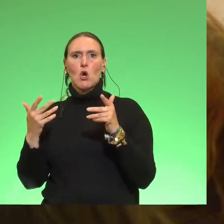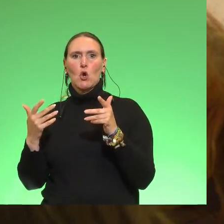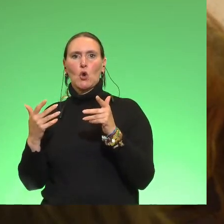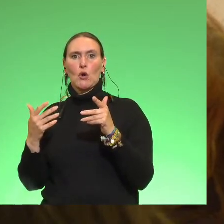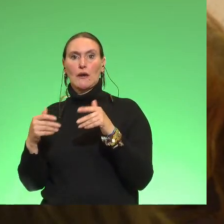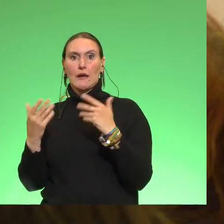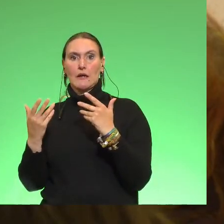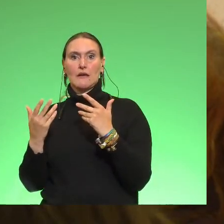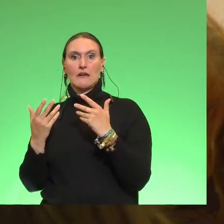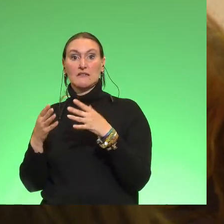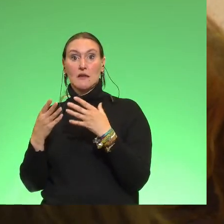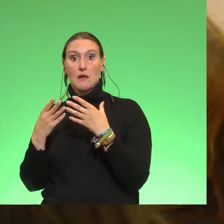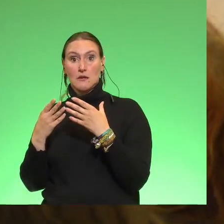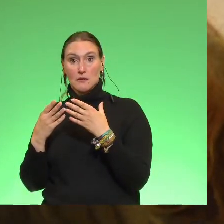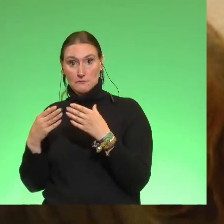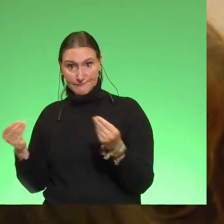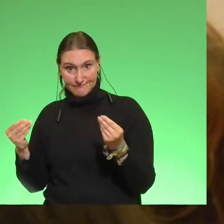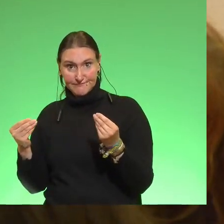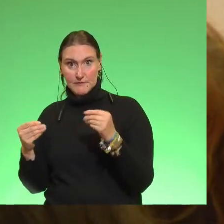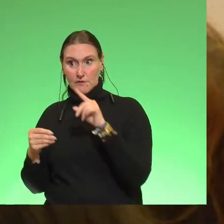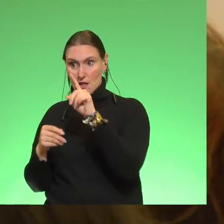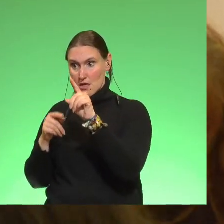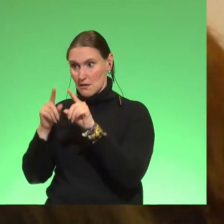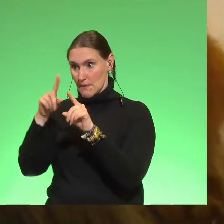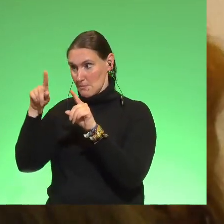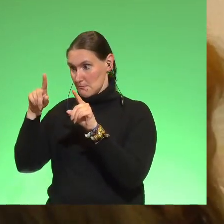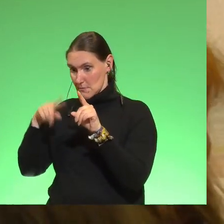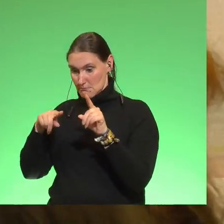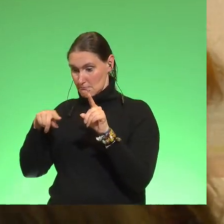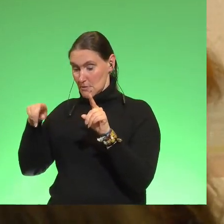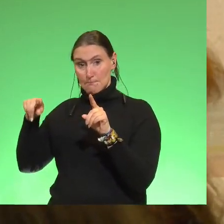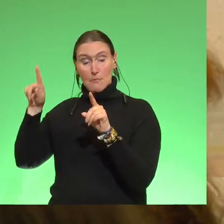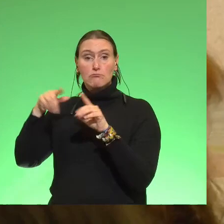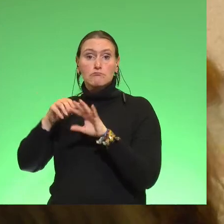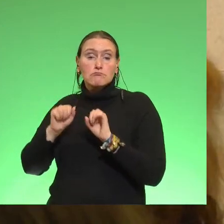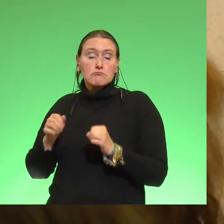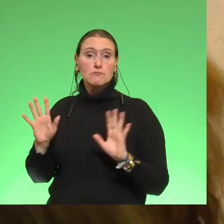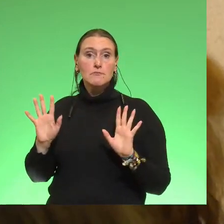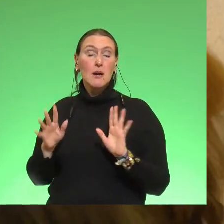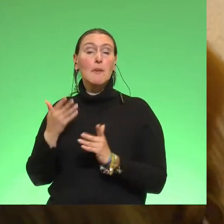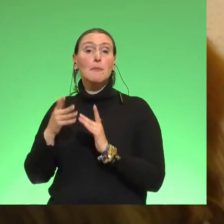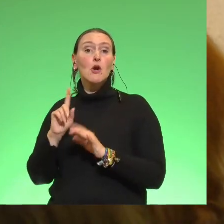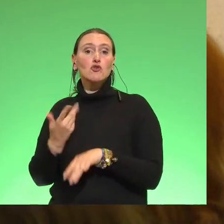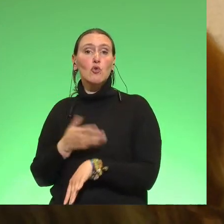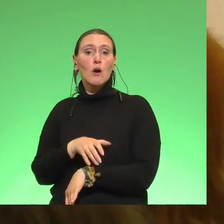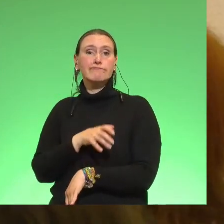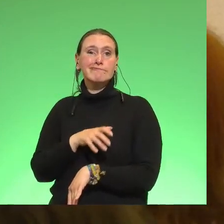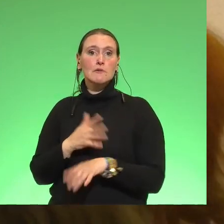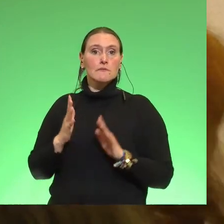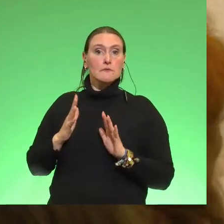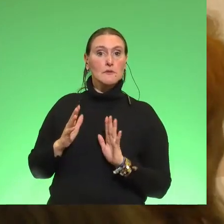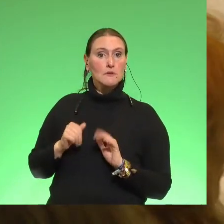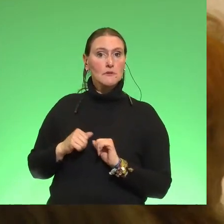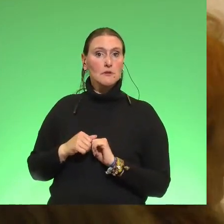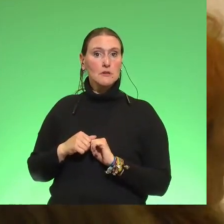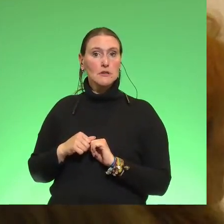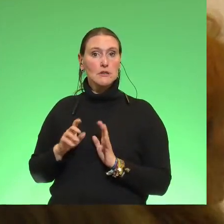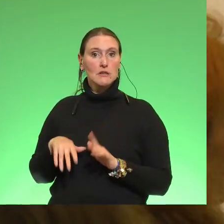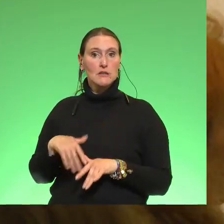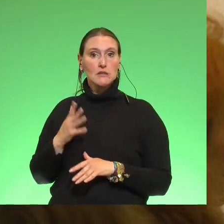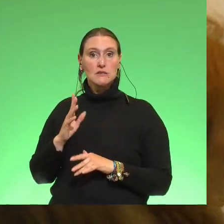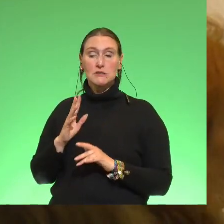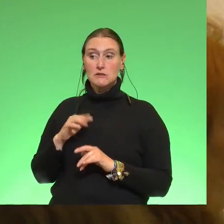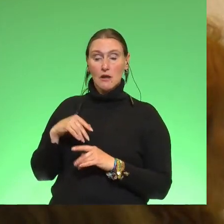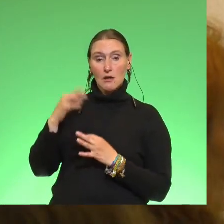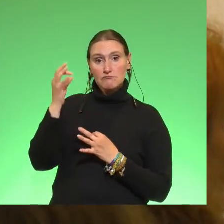Right. But it's a bet or a risk, or I don't know. The joining is a risk. And another